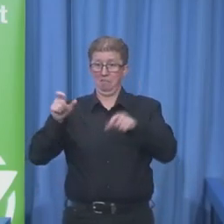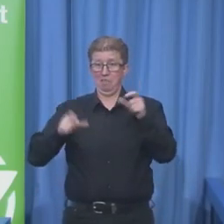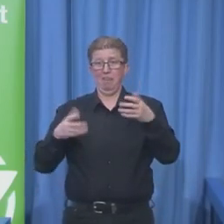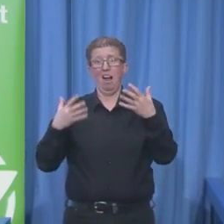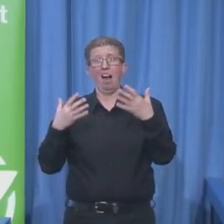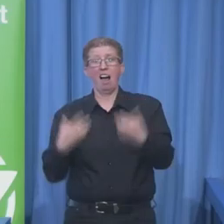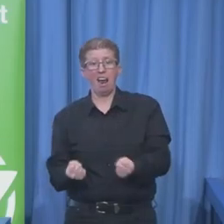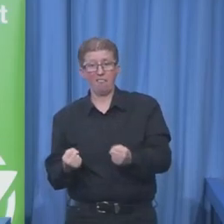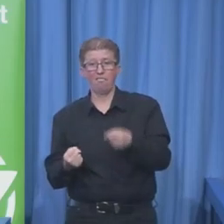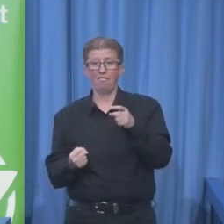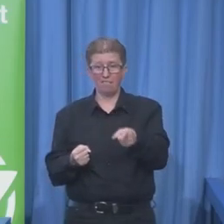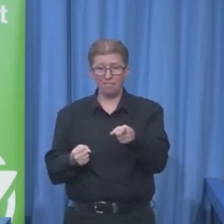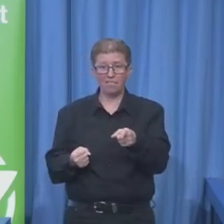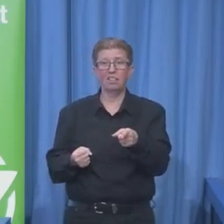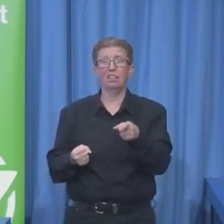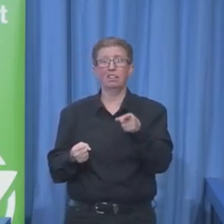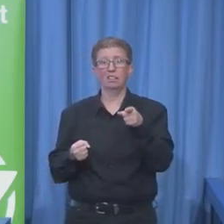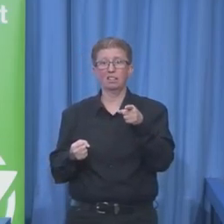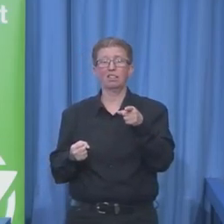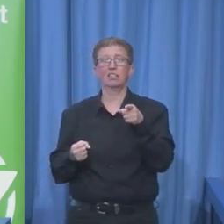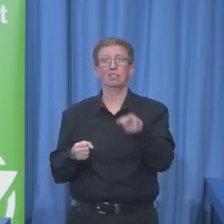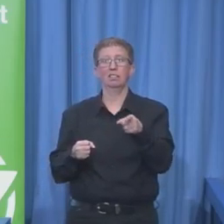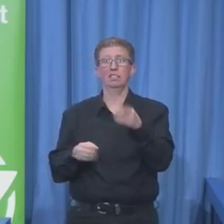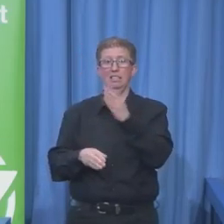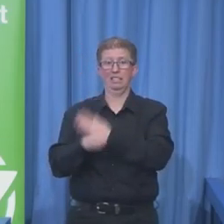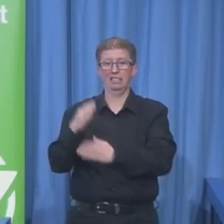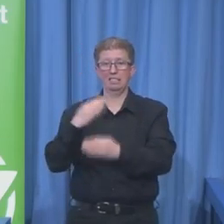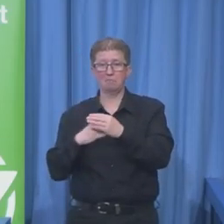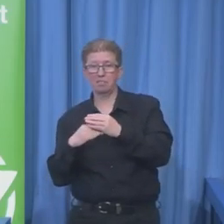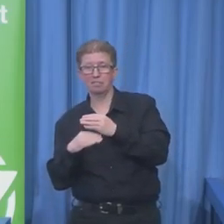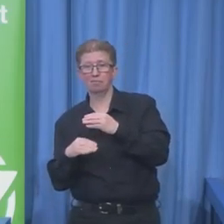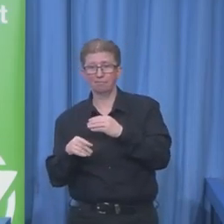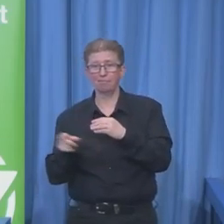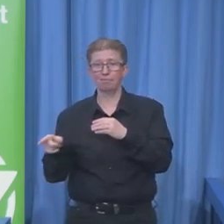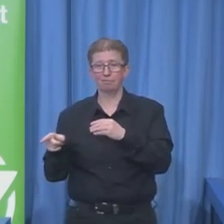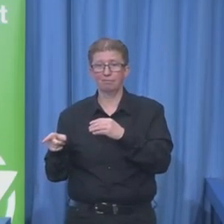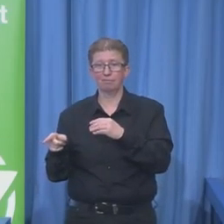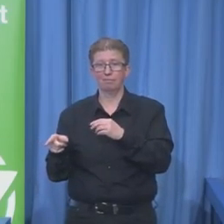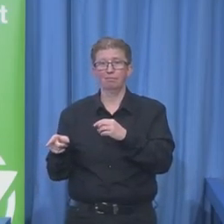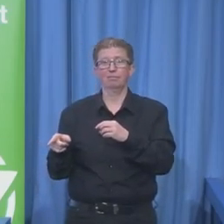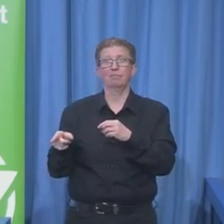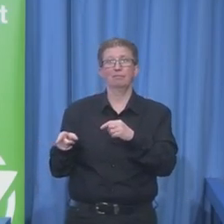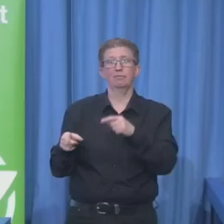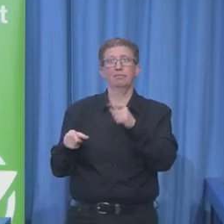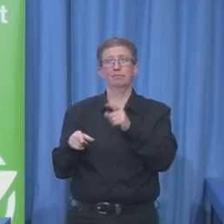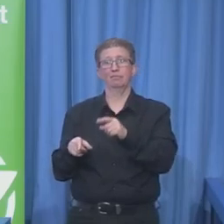system doesn't yet provide dedicated resources to build up such an approach.